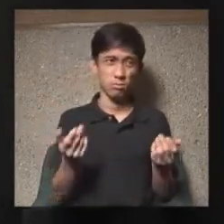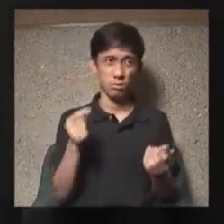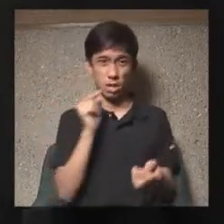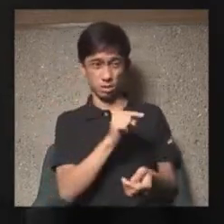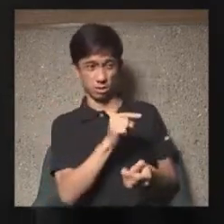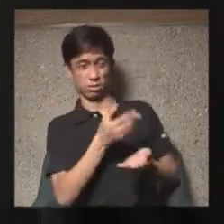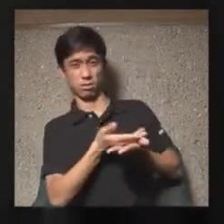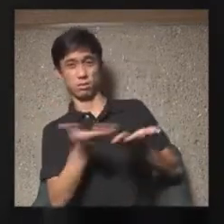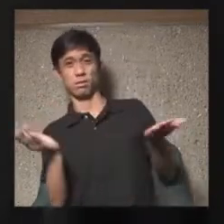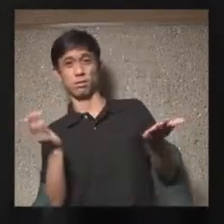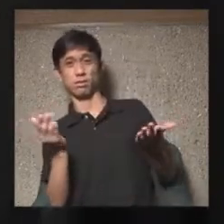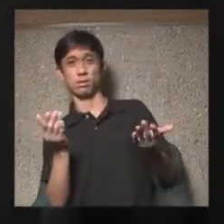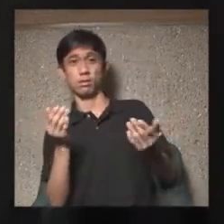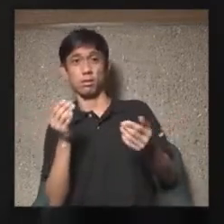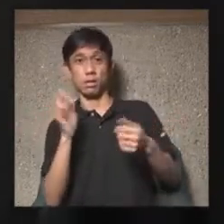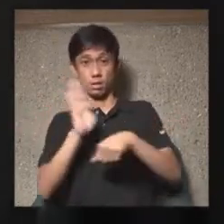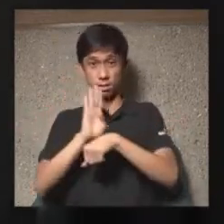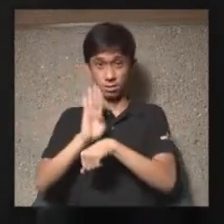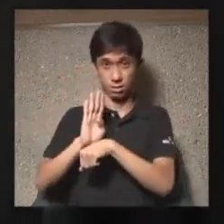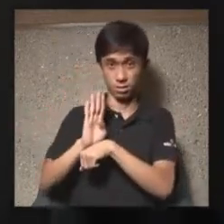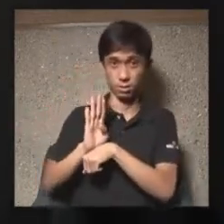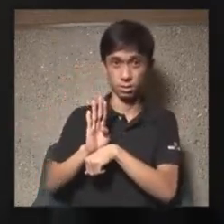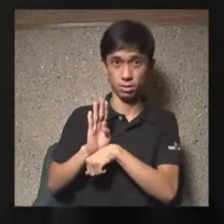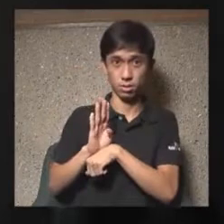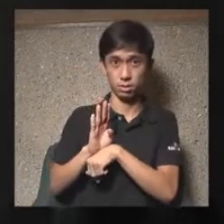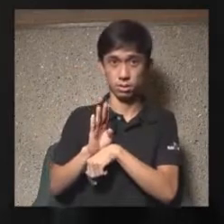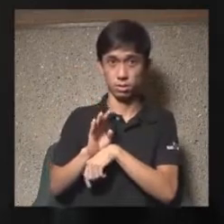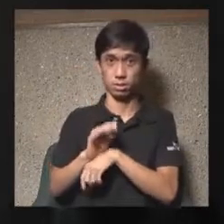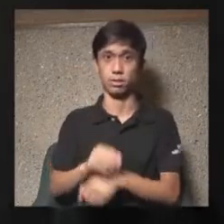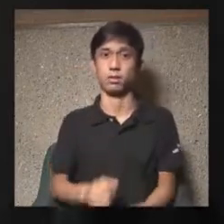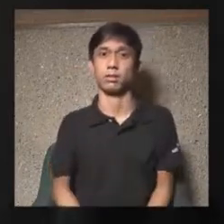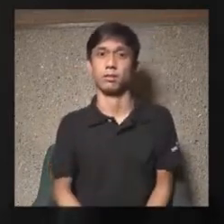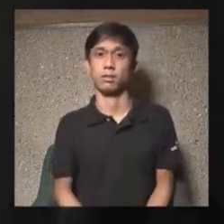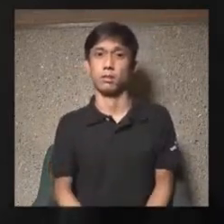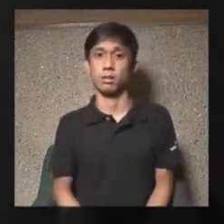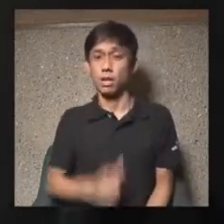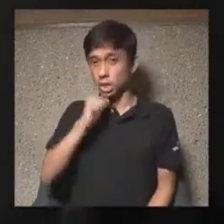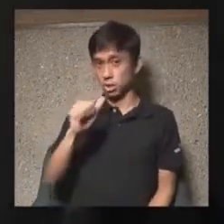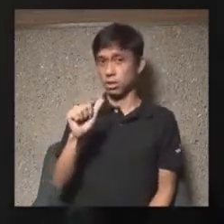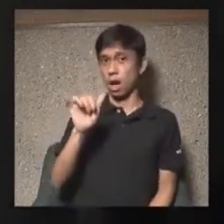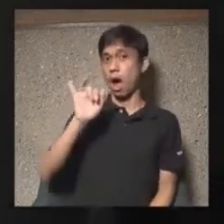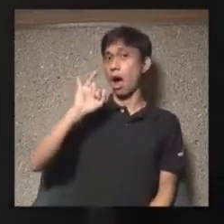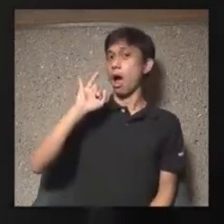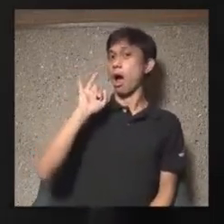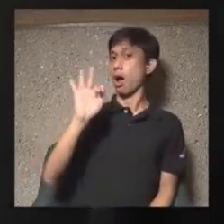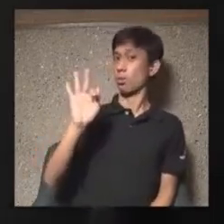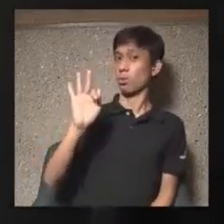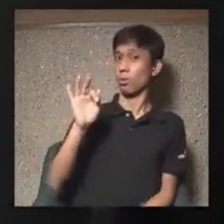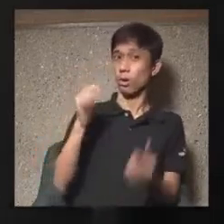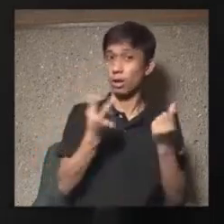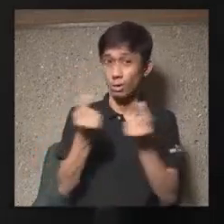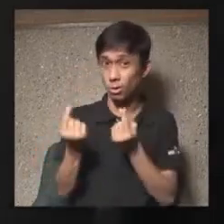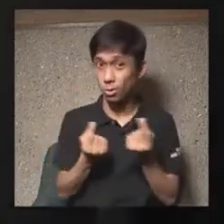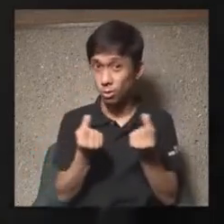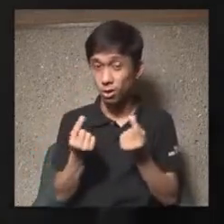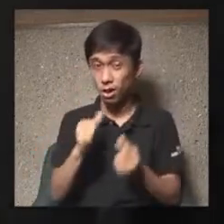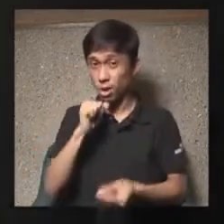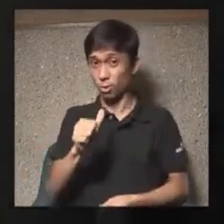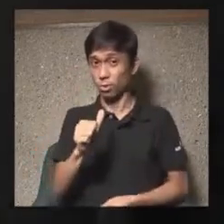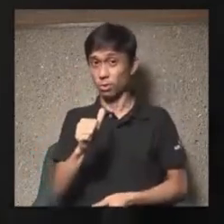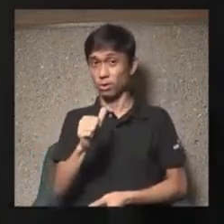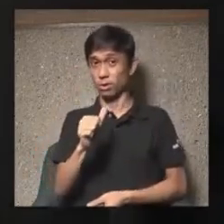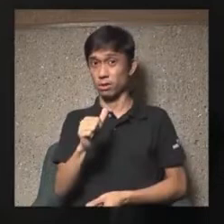me, don't make it fair. Make it unfair to you. In Tagalog, dapat lugi ka.